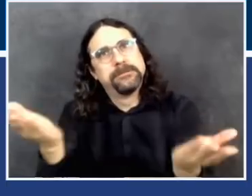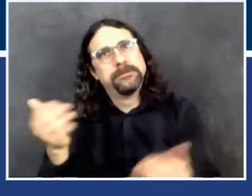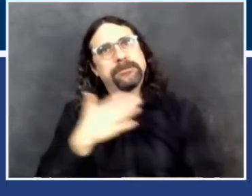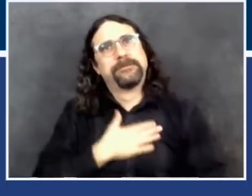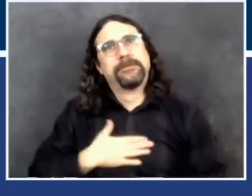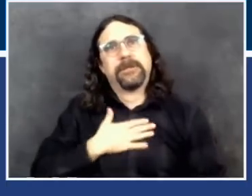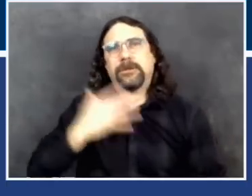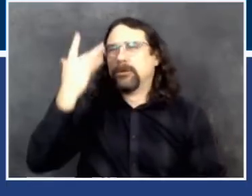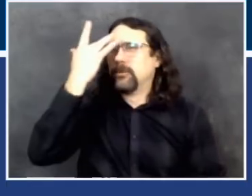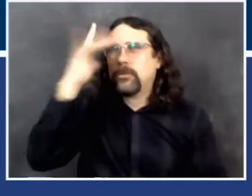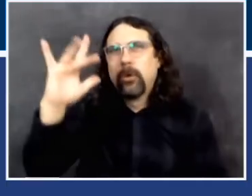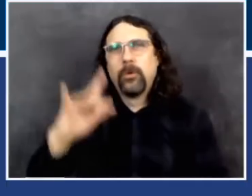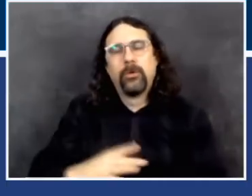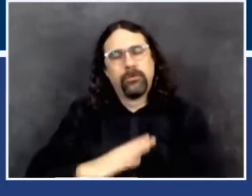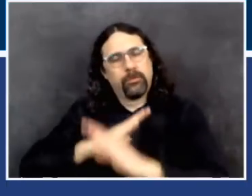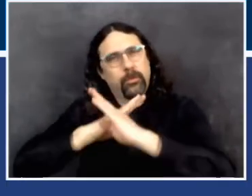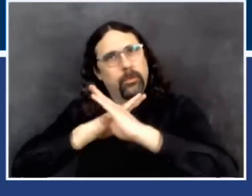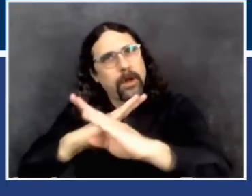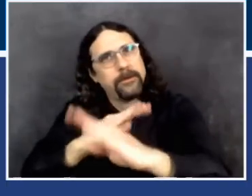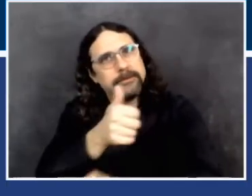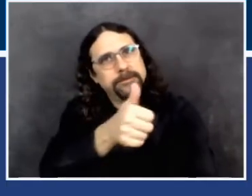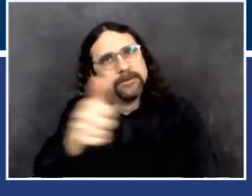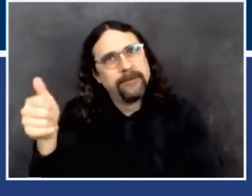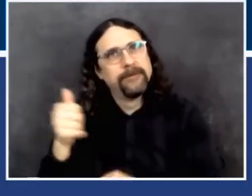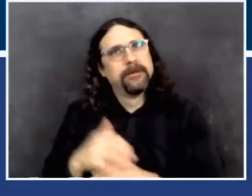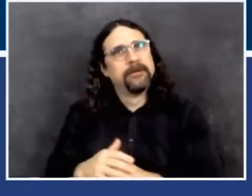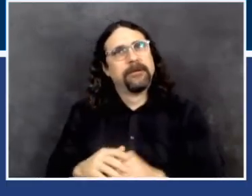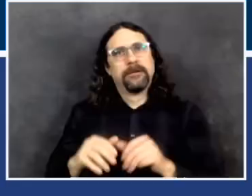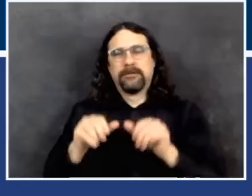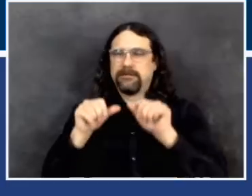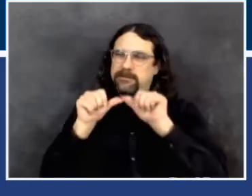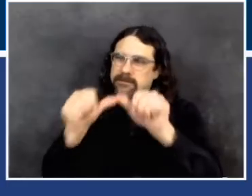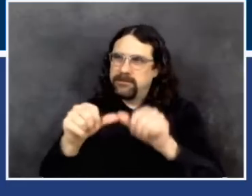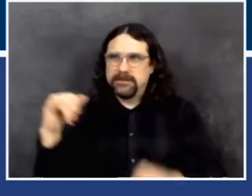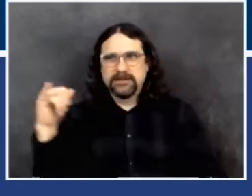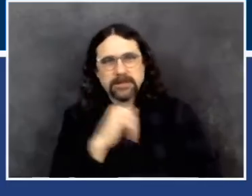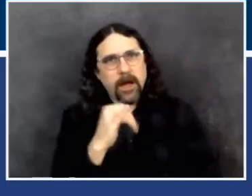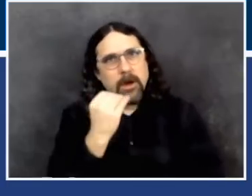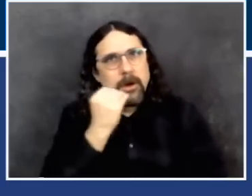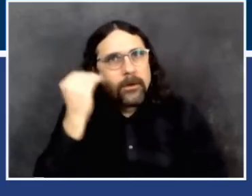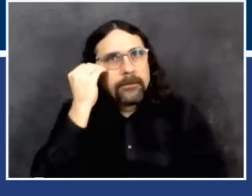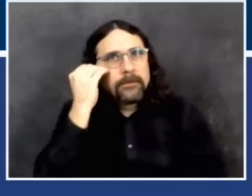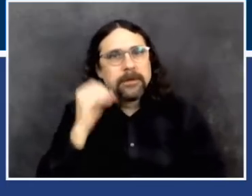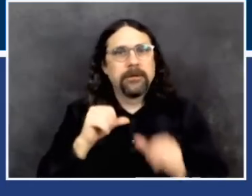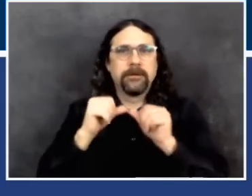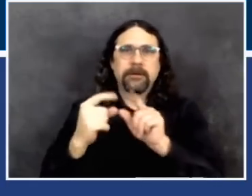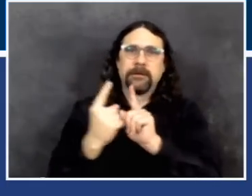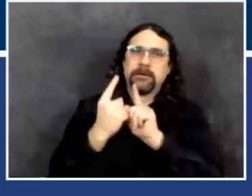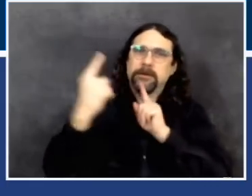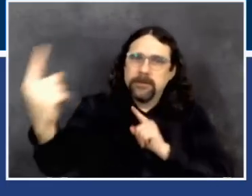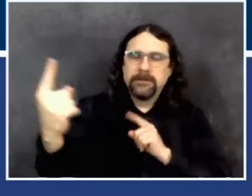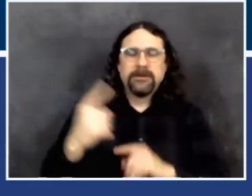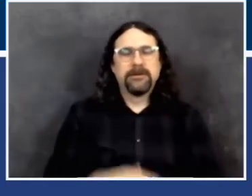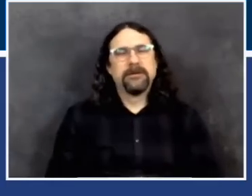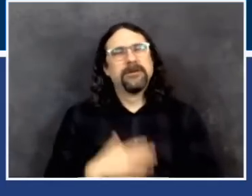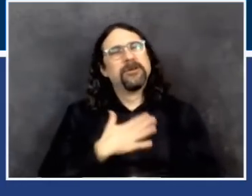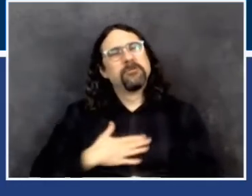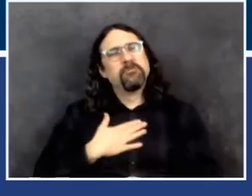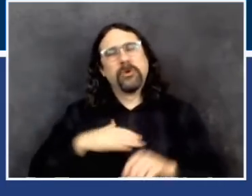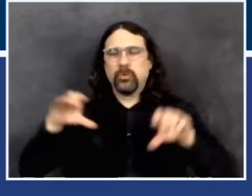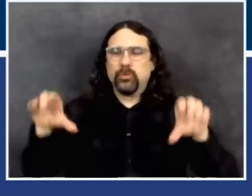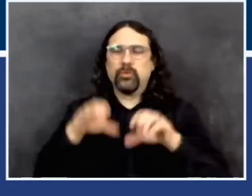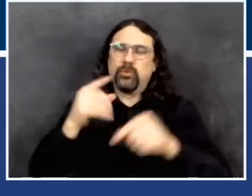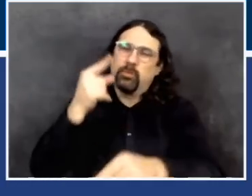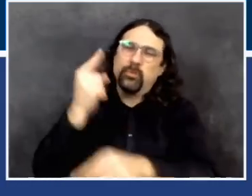social distancing, keep staying home. Let's do this the right way. Now, for anyone who doesn't understand that message, even